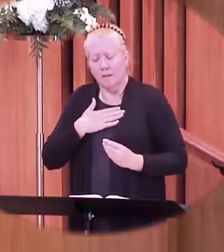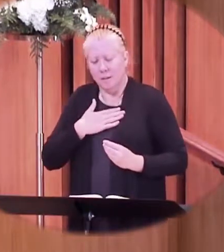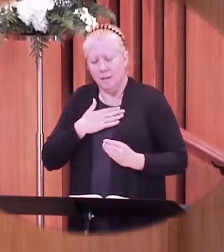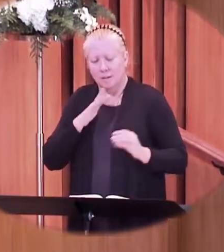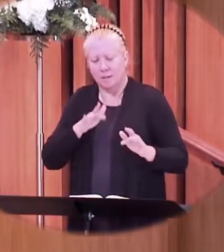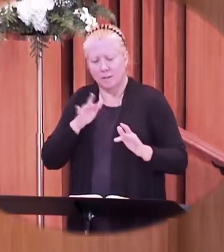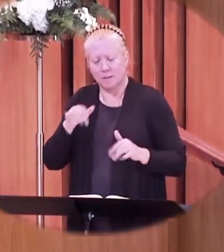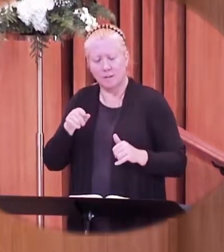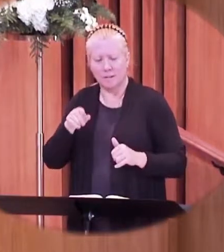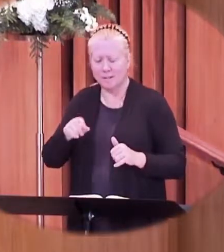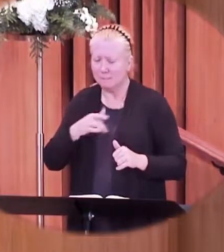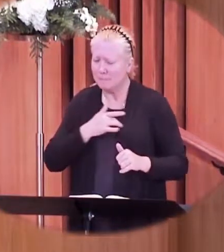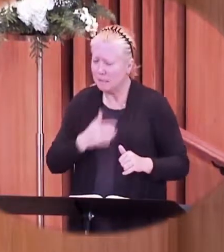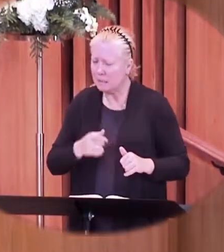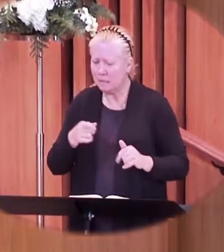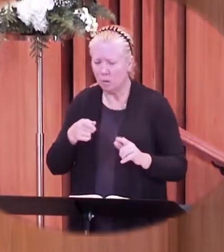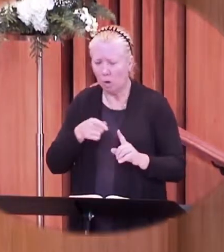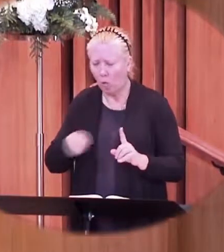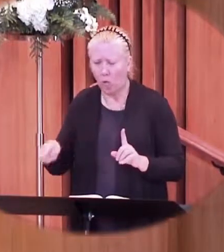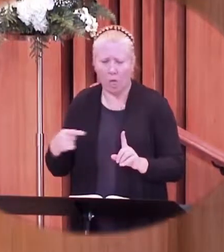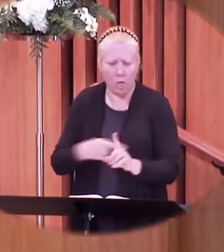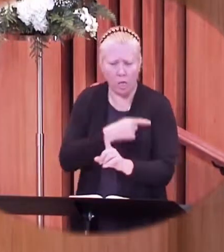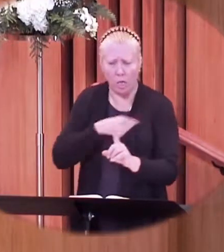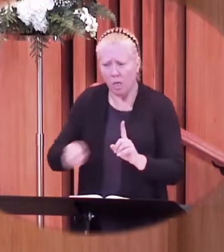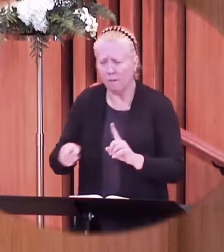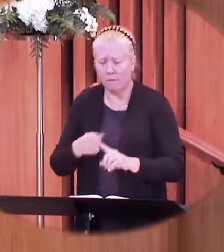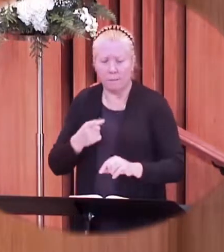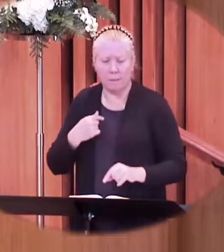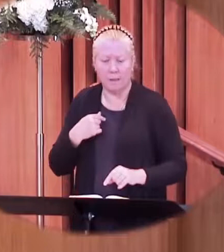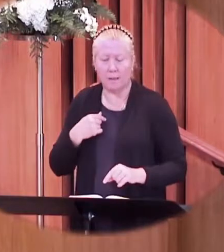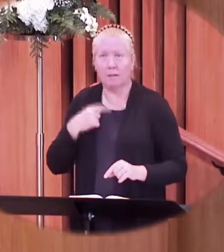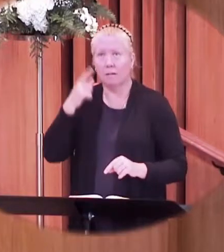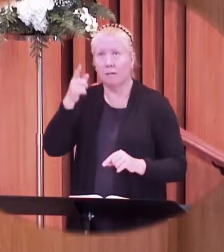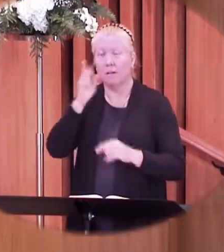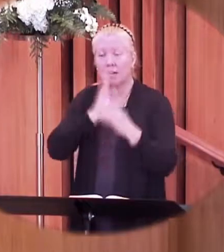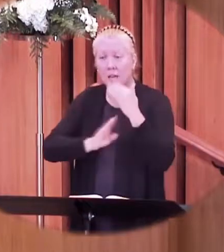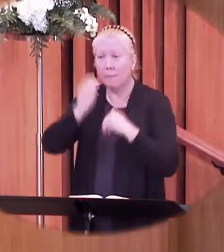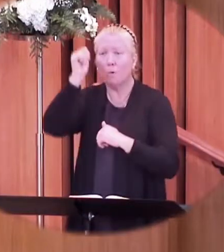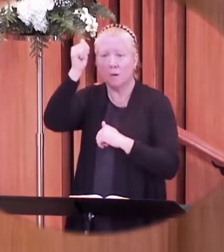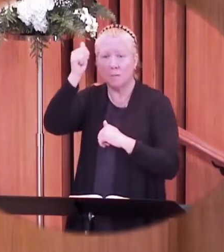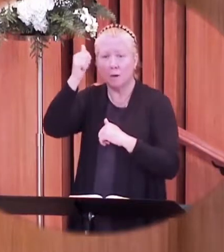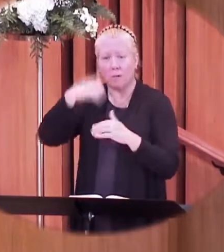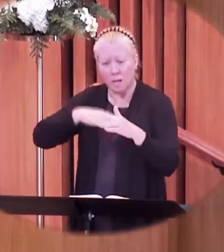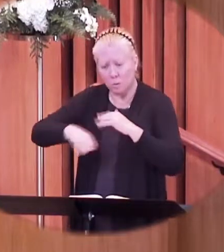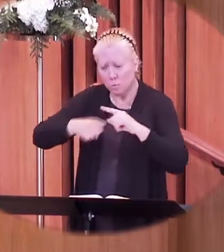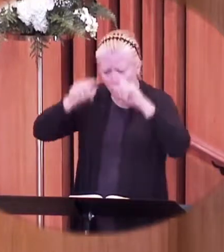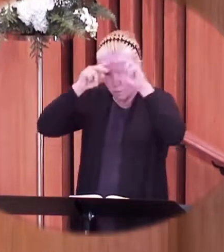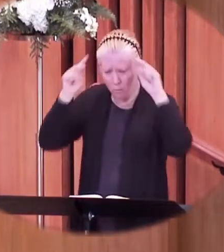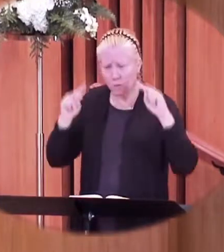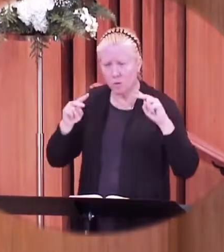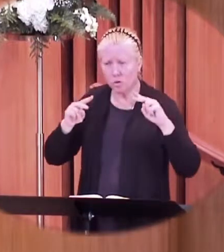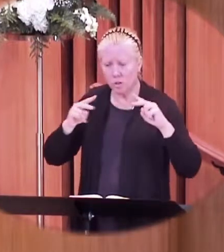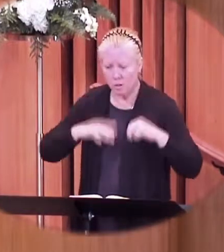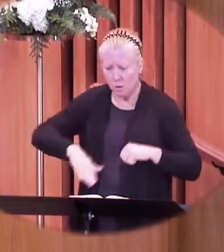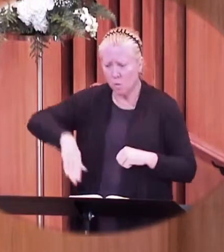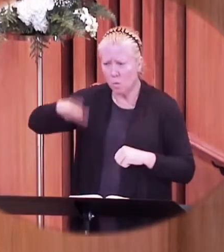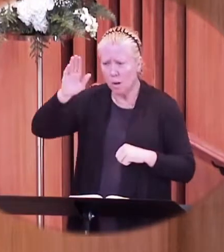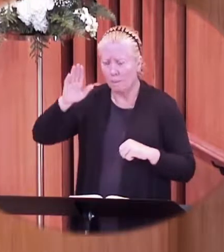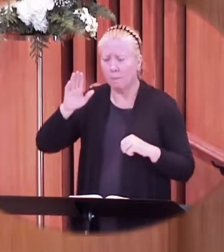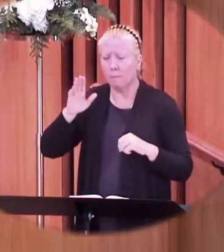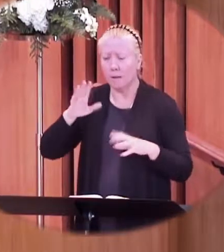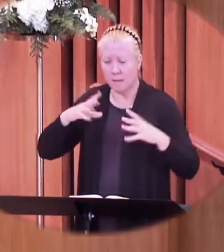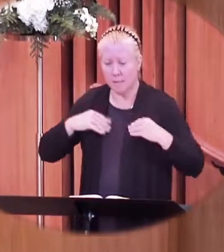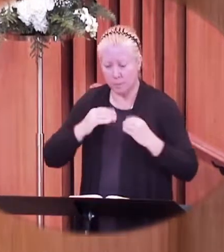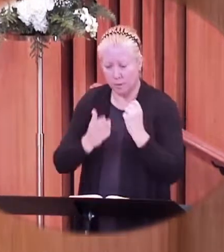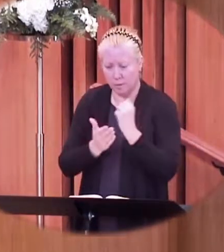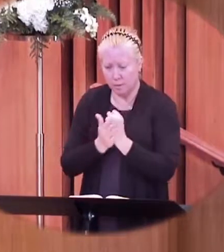humbled himself and was born of the Virgin. By the passion of the cross, he freed us from unending death.